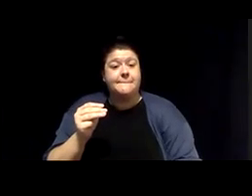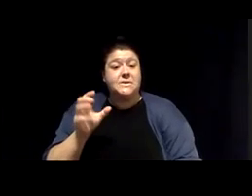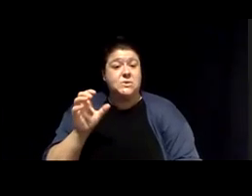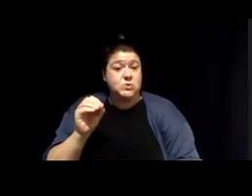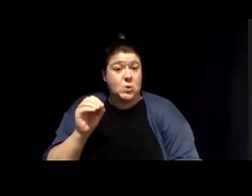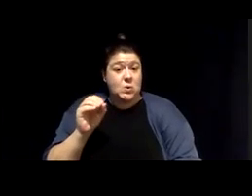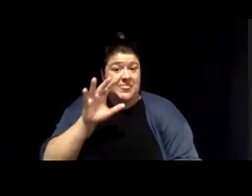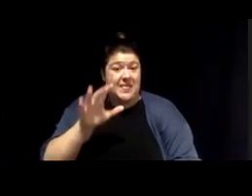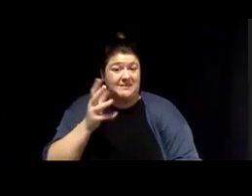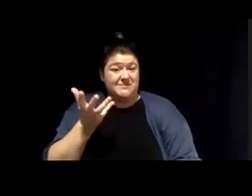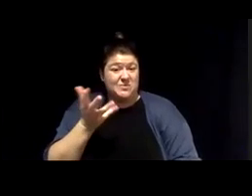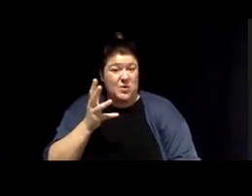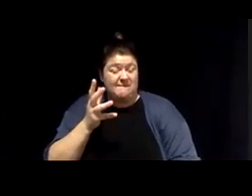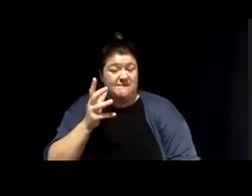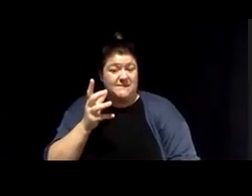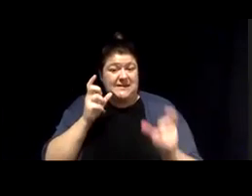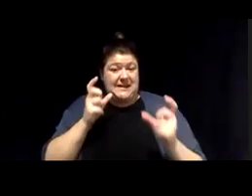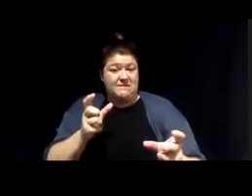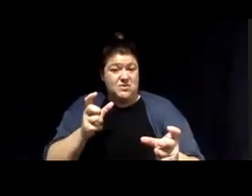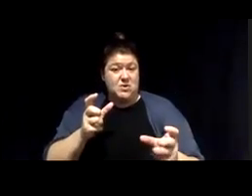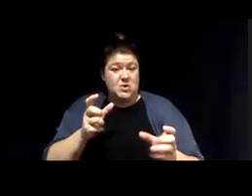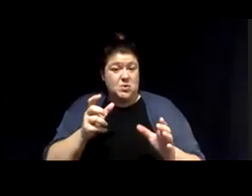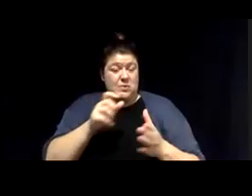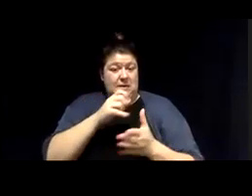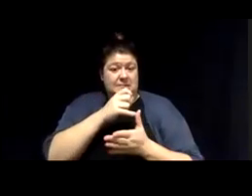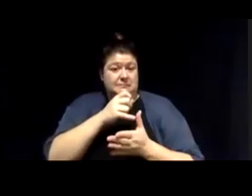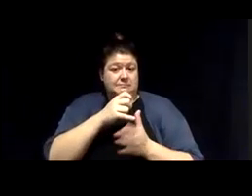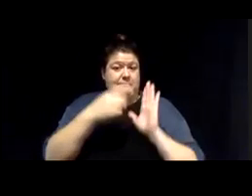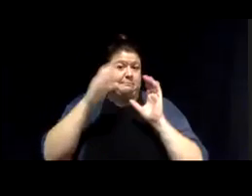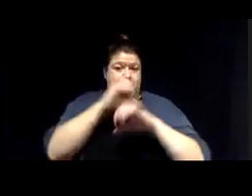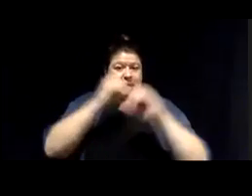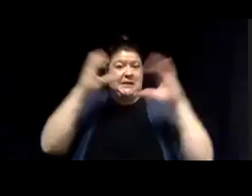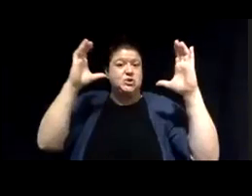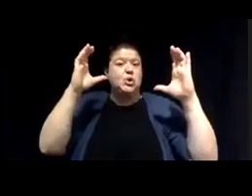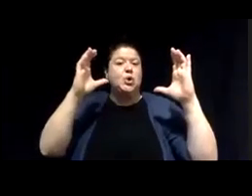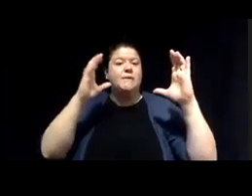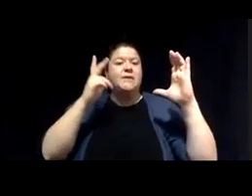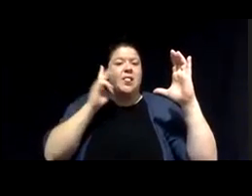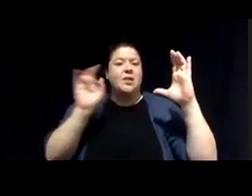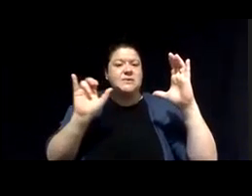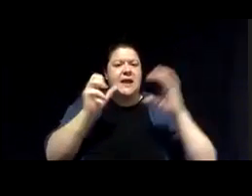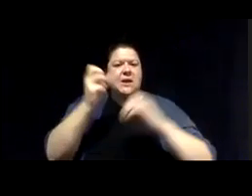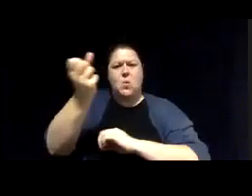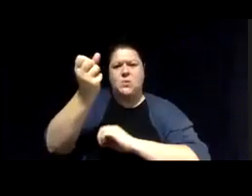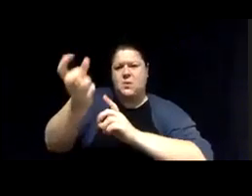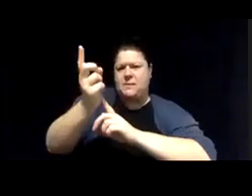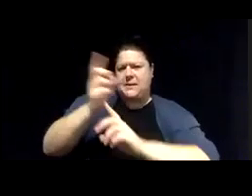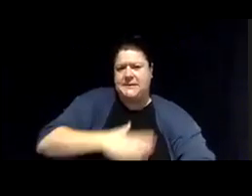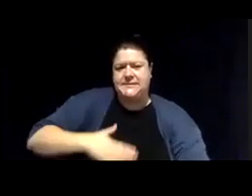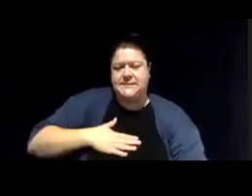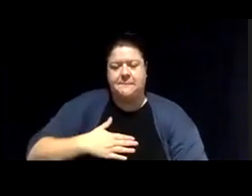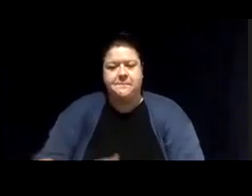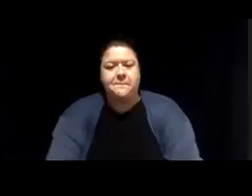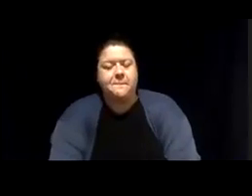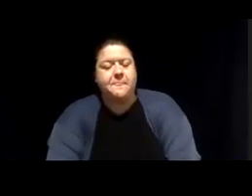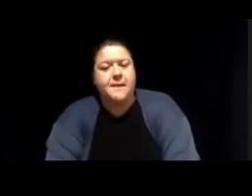kind of gives you an illustration of what your endocrine system does. Excuse me a second.